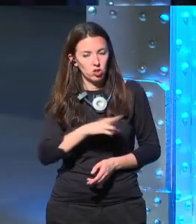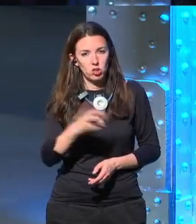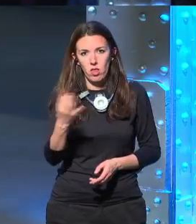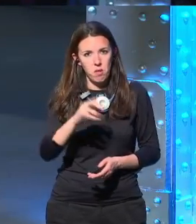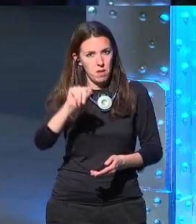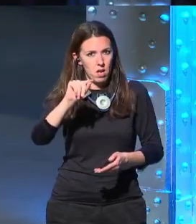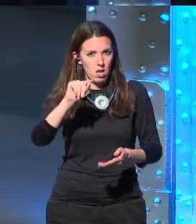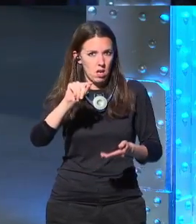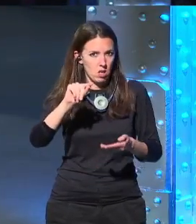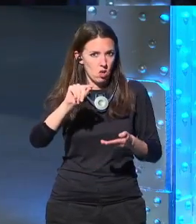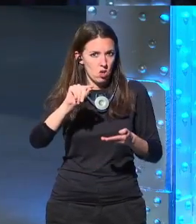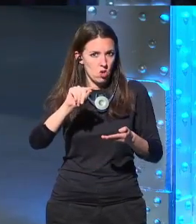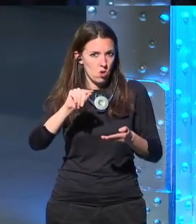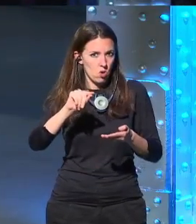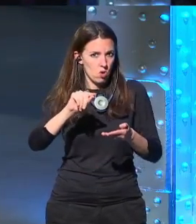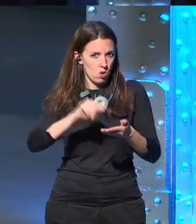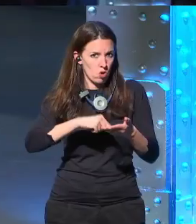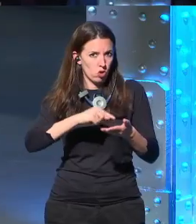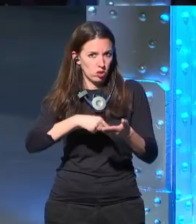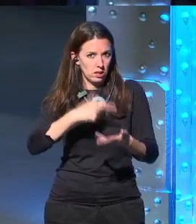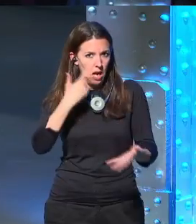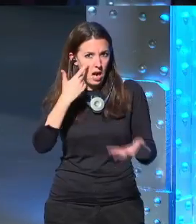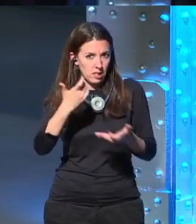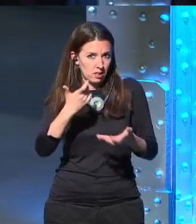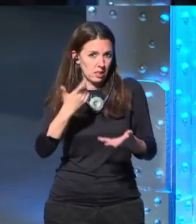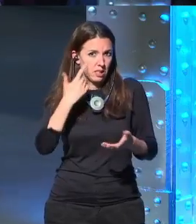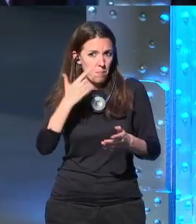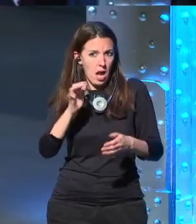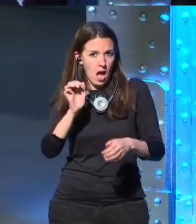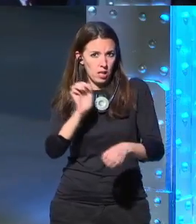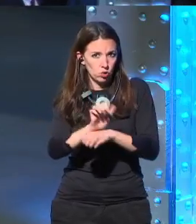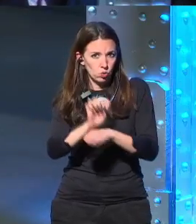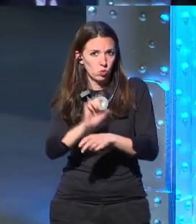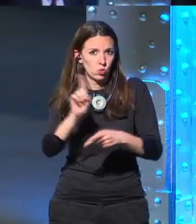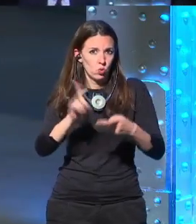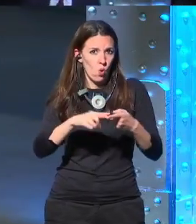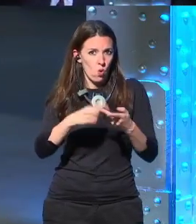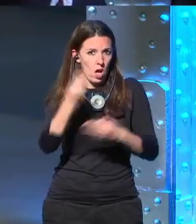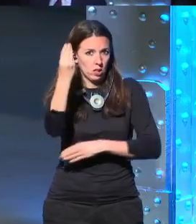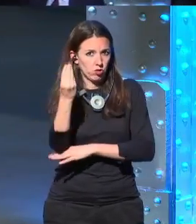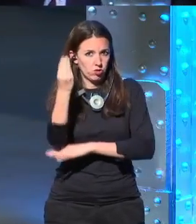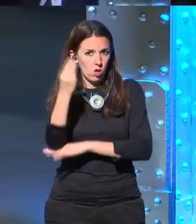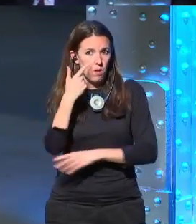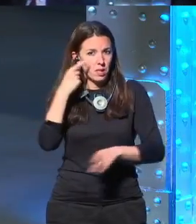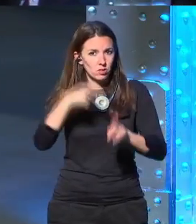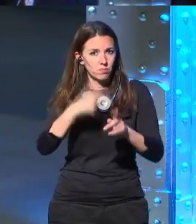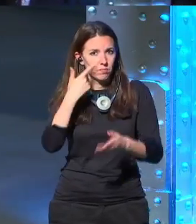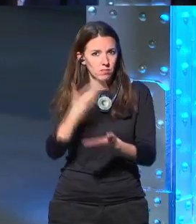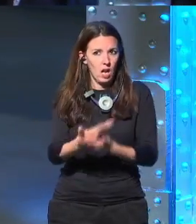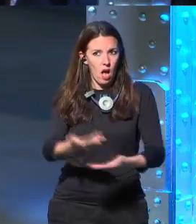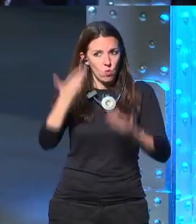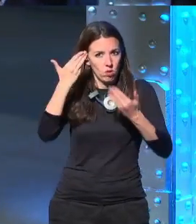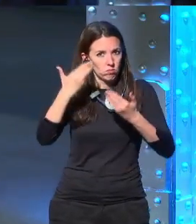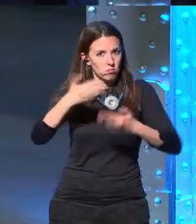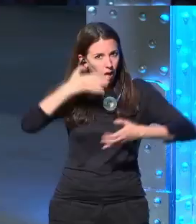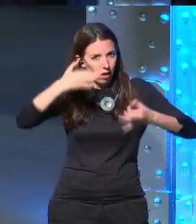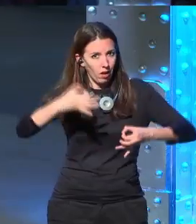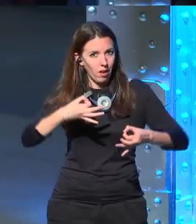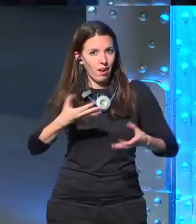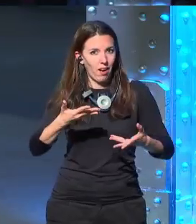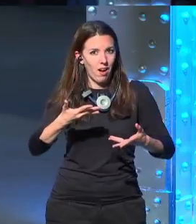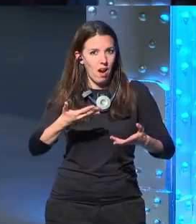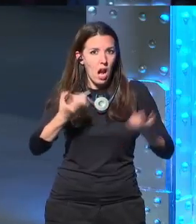paint Madonnas and do little statues for them to show their devotion as opposed to just their wealth. And